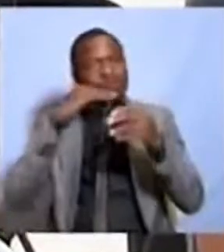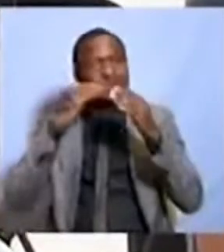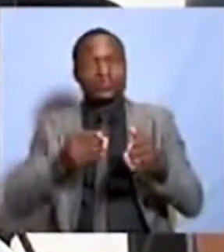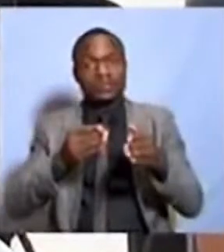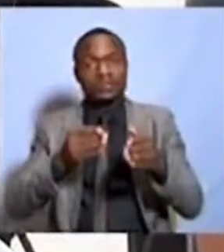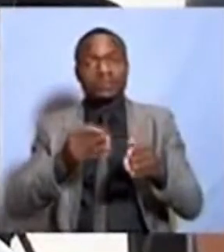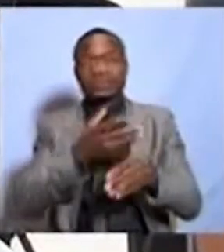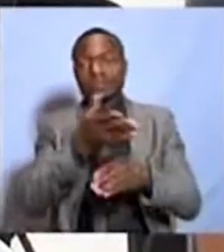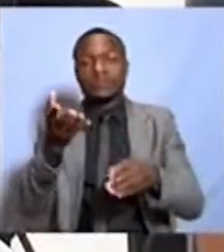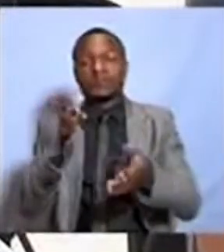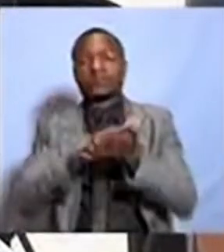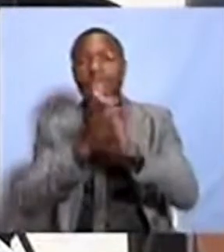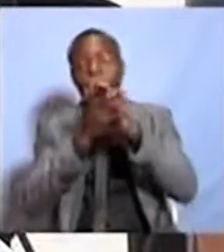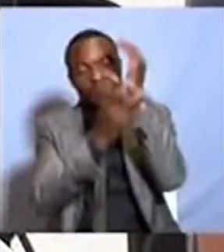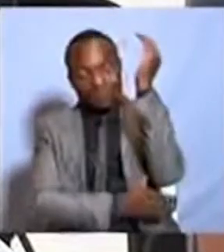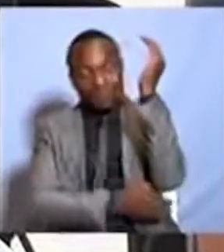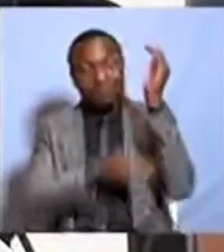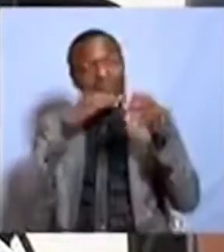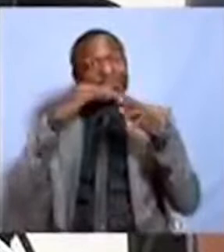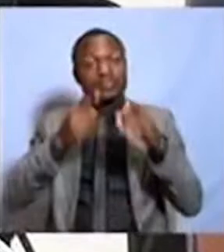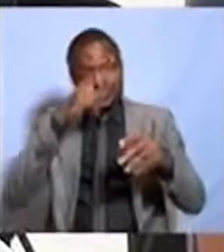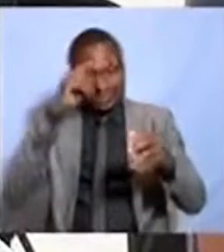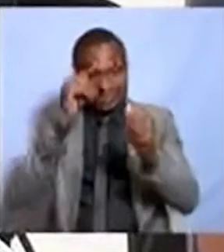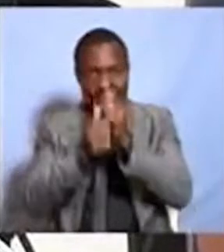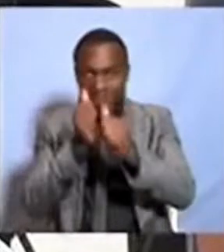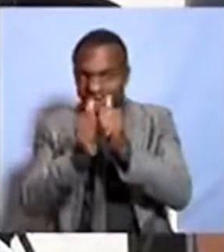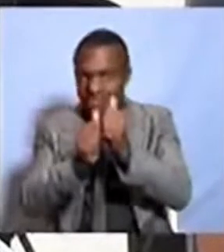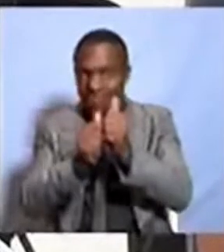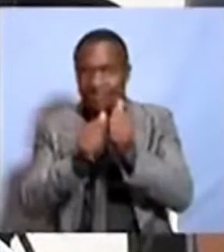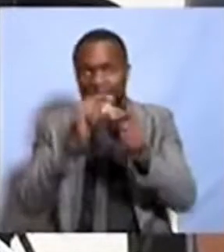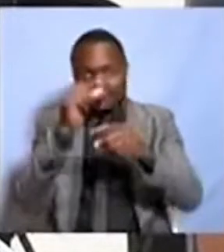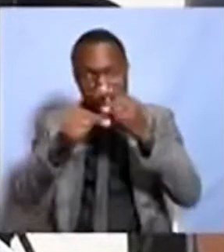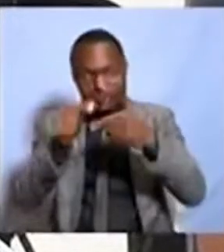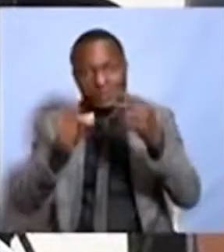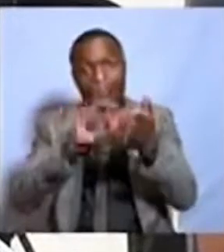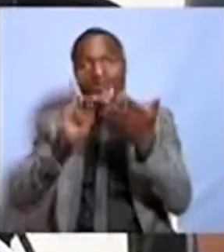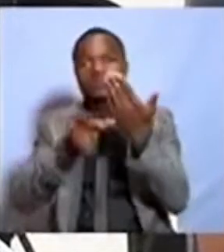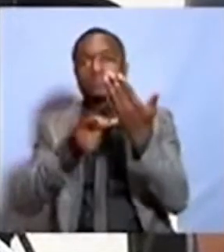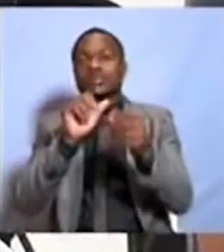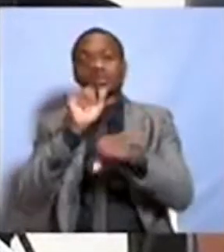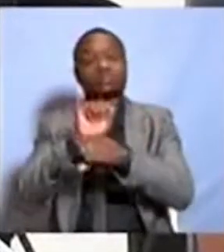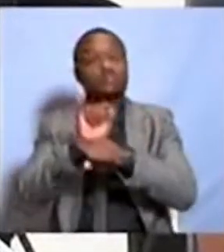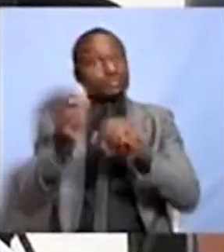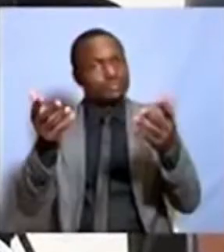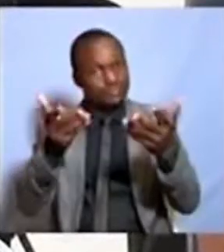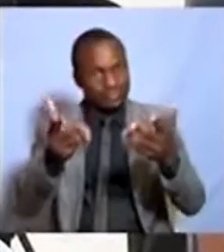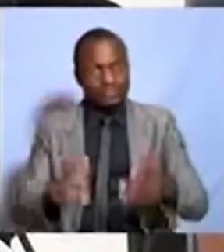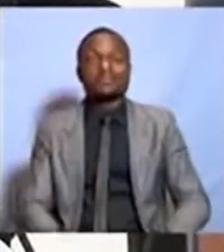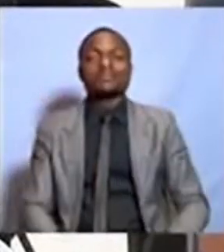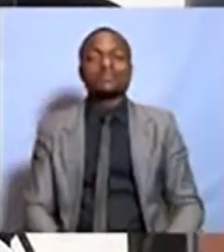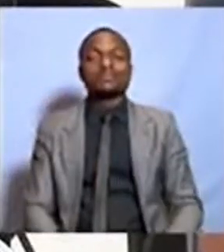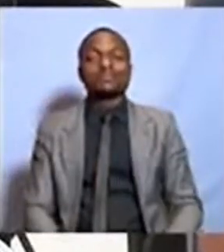viable farmers at the end of the day, because our inputs as well as our programs are not working. So then,